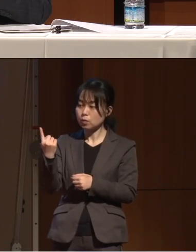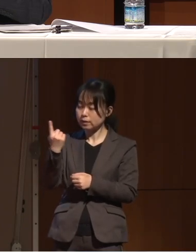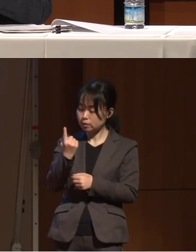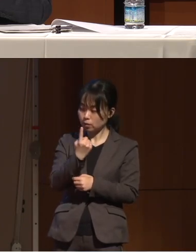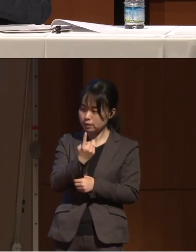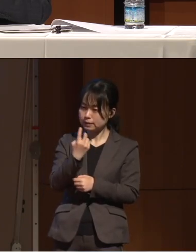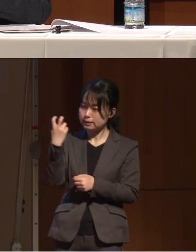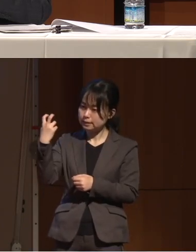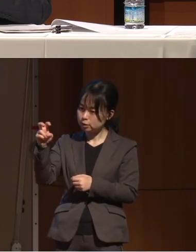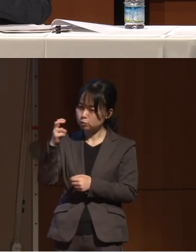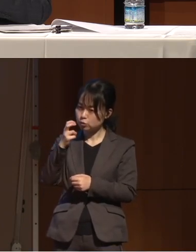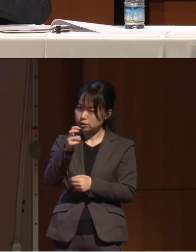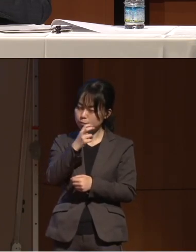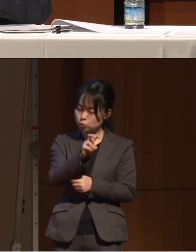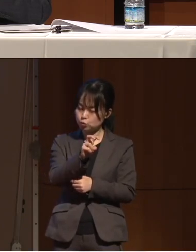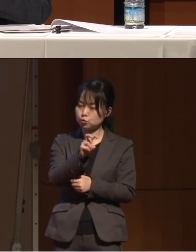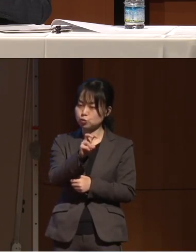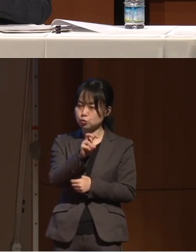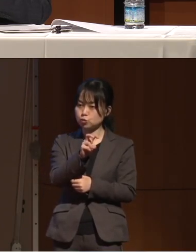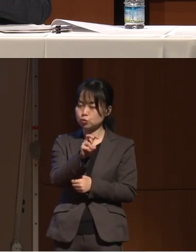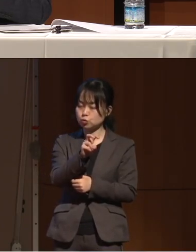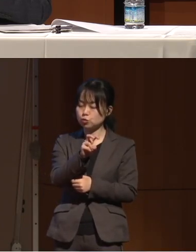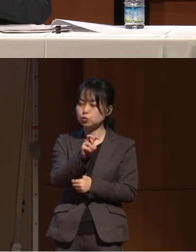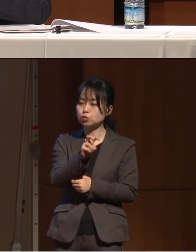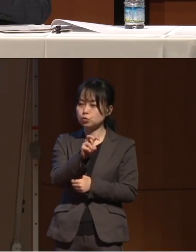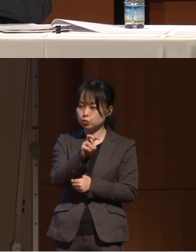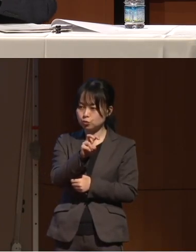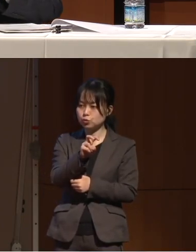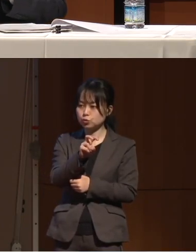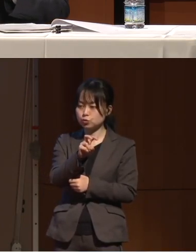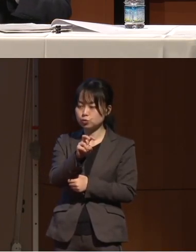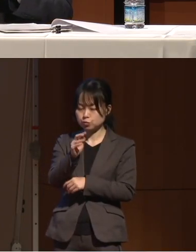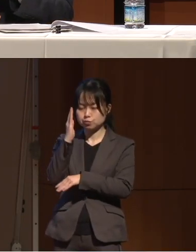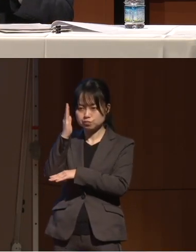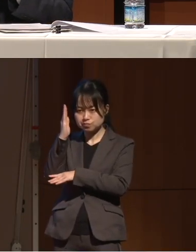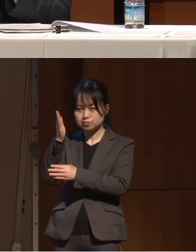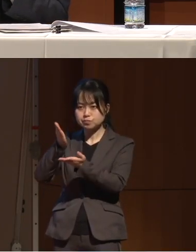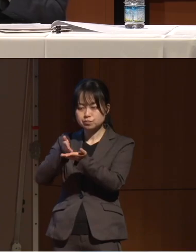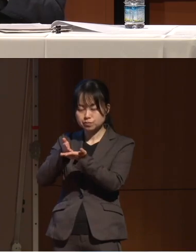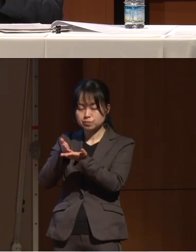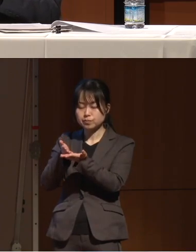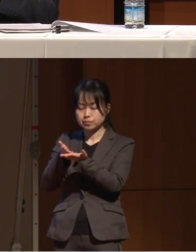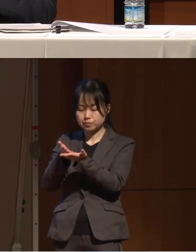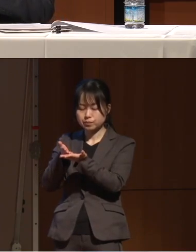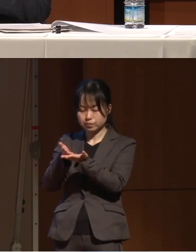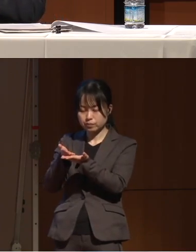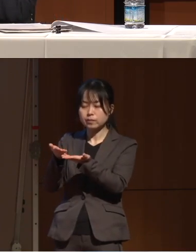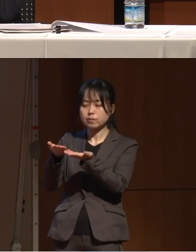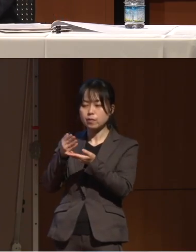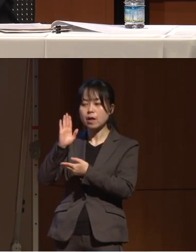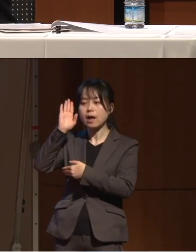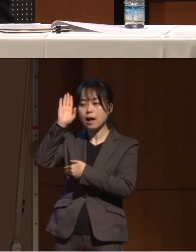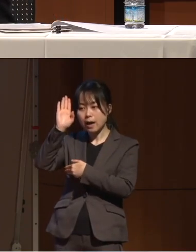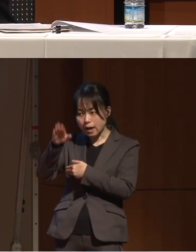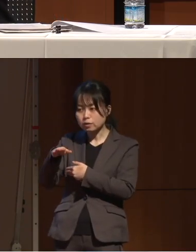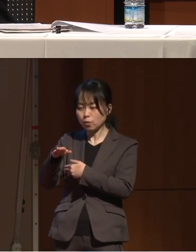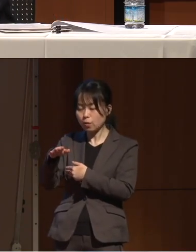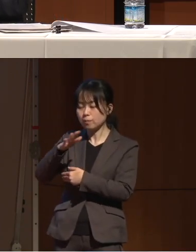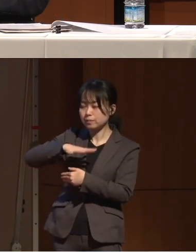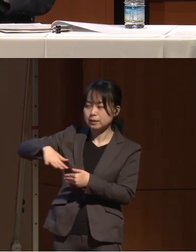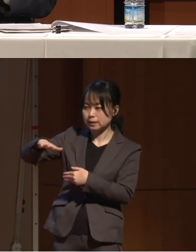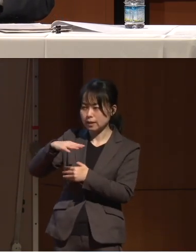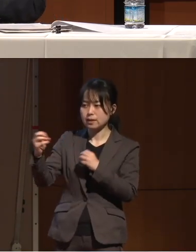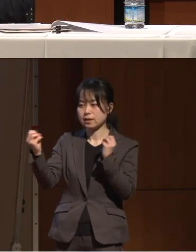will have discussion. So first, we have Professor Dr. Nancy Sullivan from Boston University,